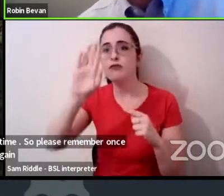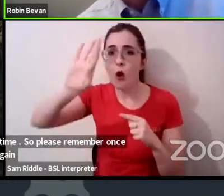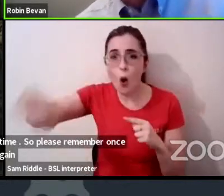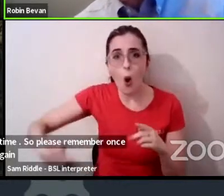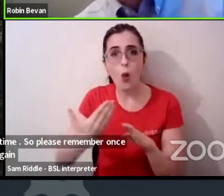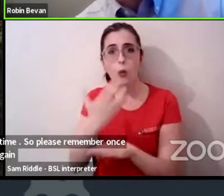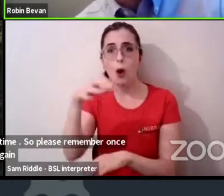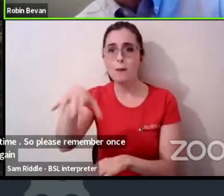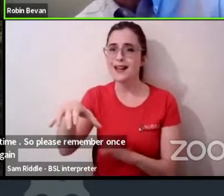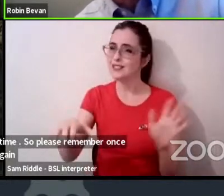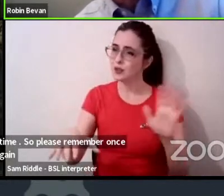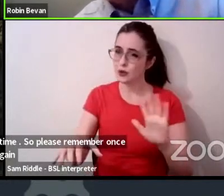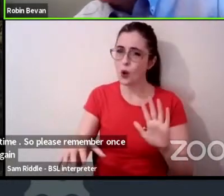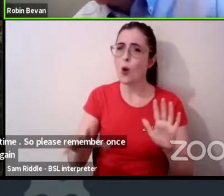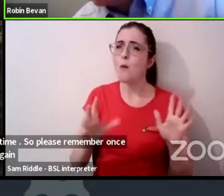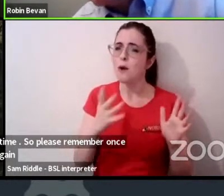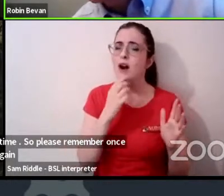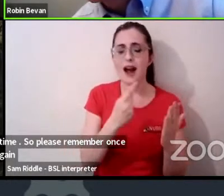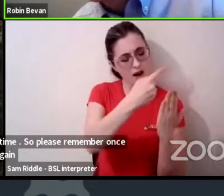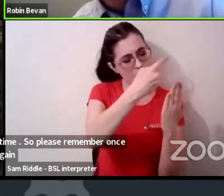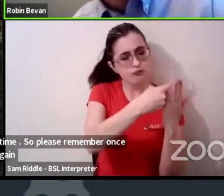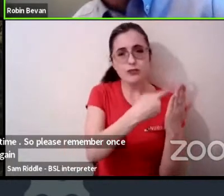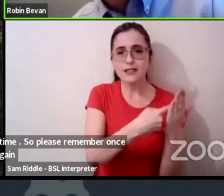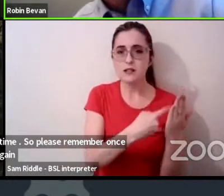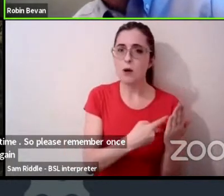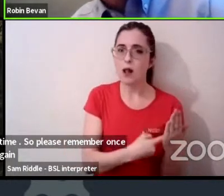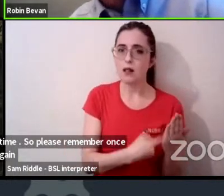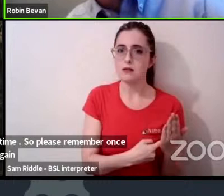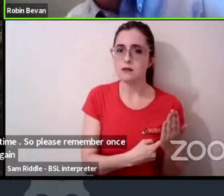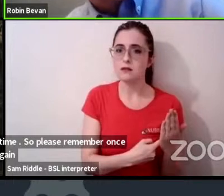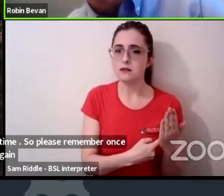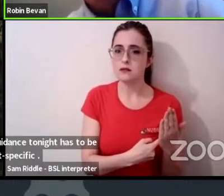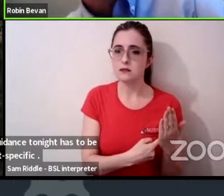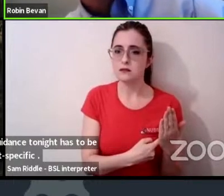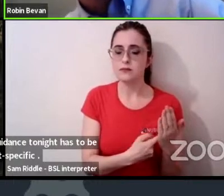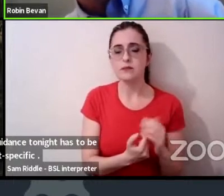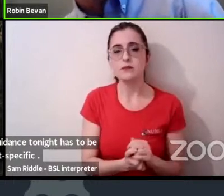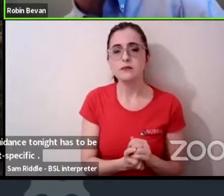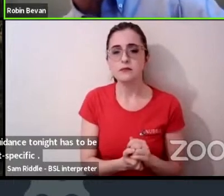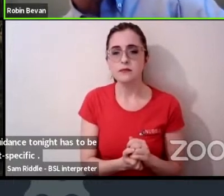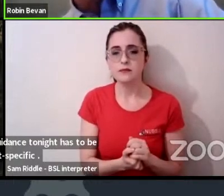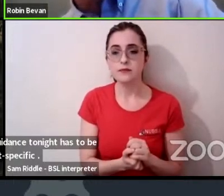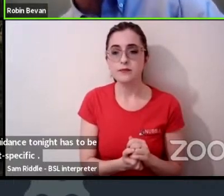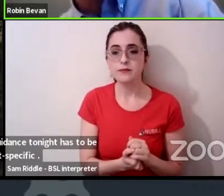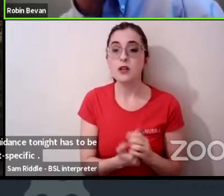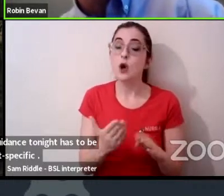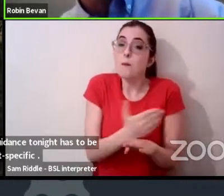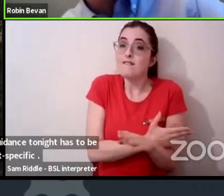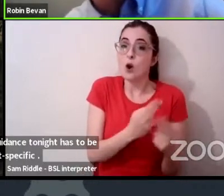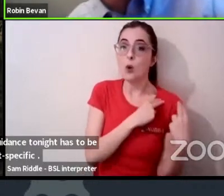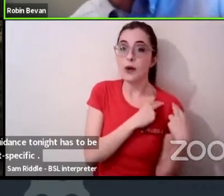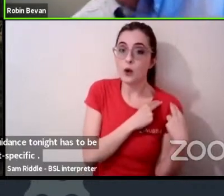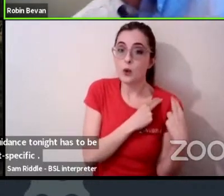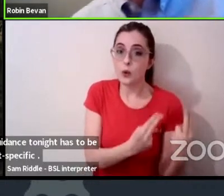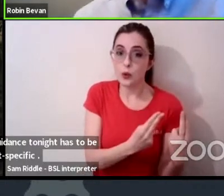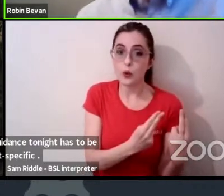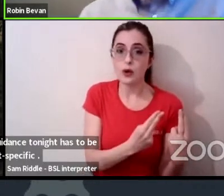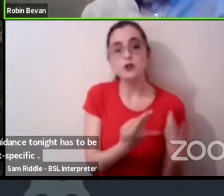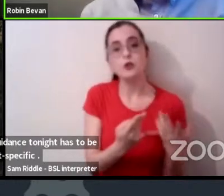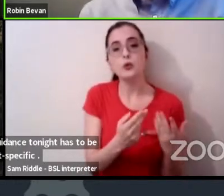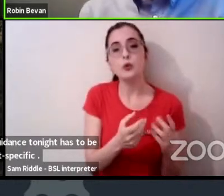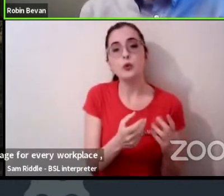give you the principles that apply wherever you work. And finally, from me, before I hand over to our joint